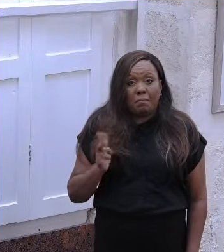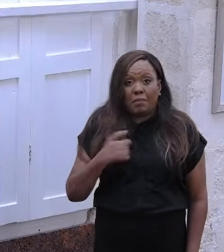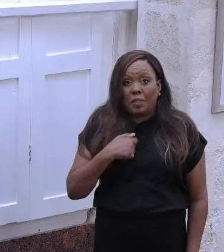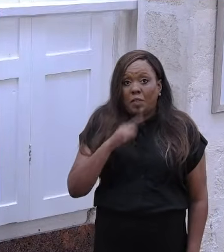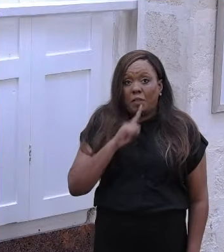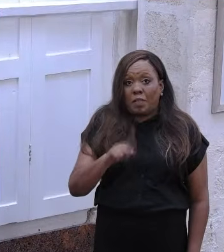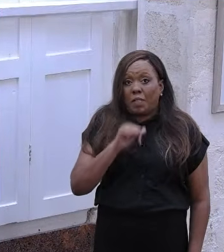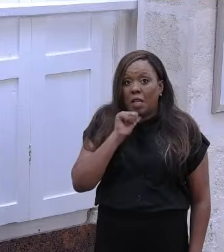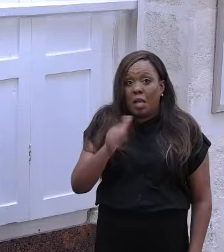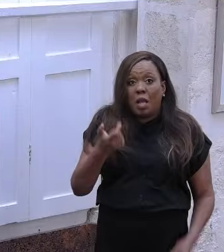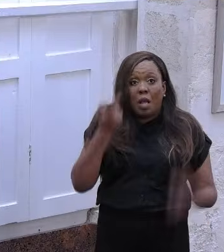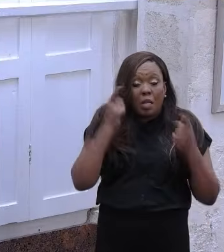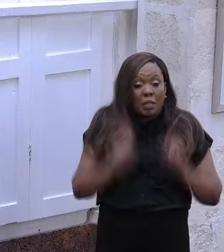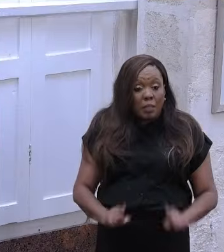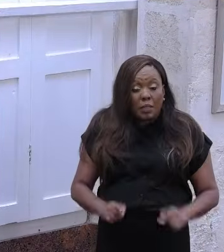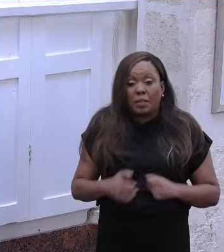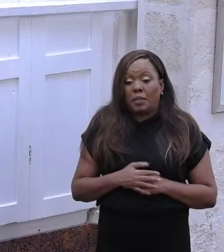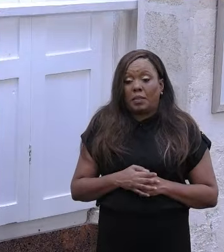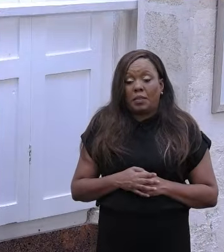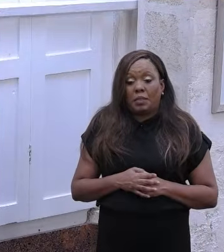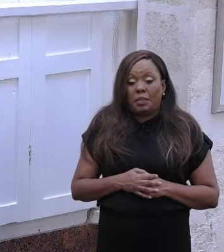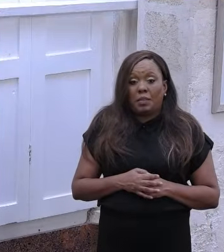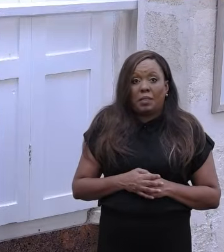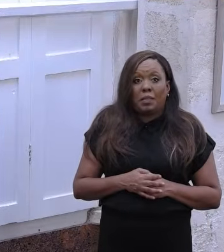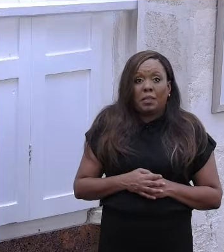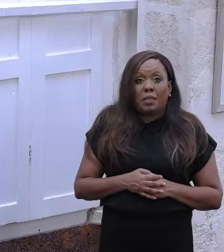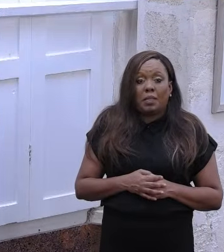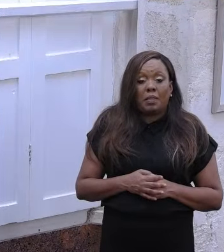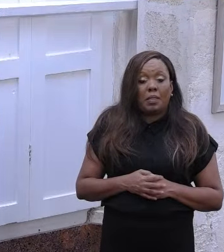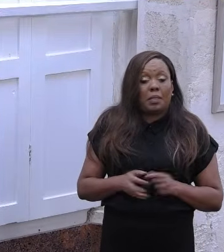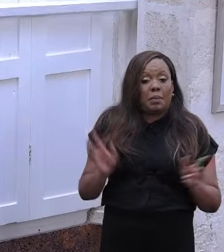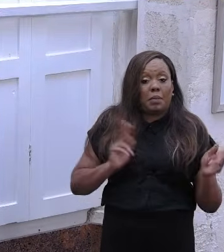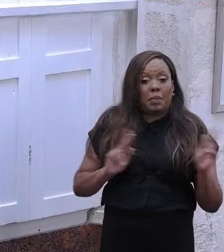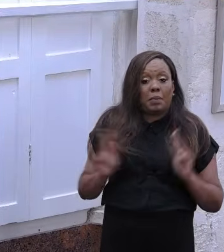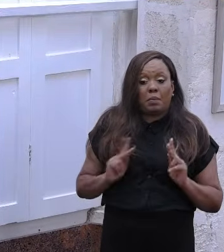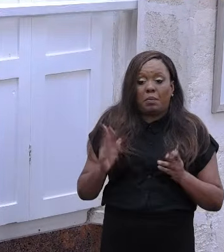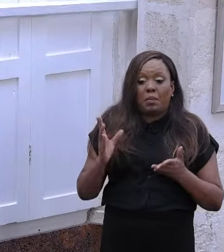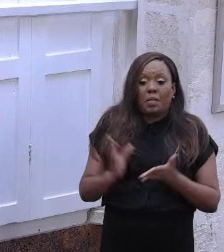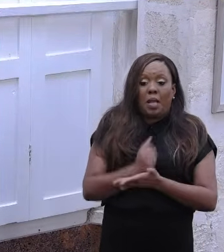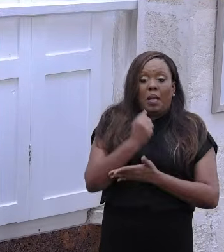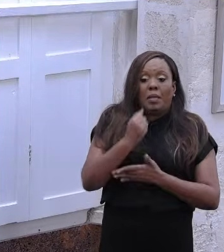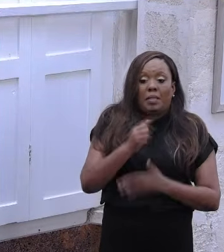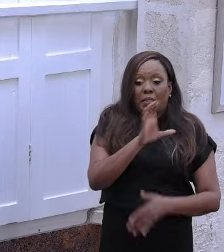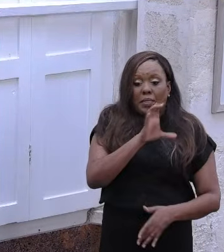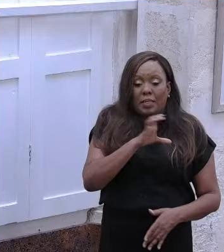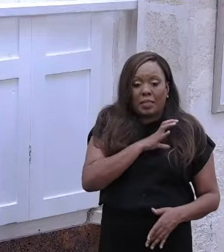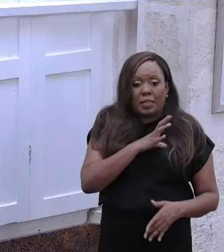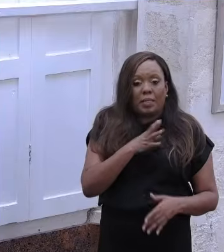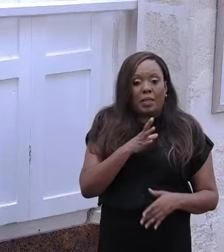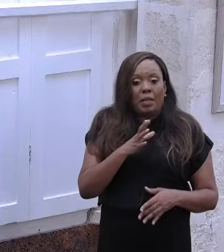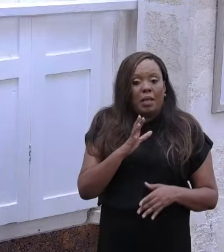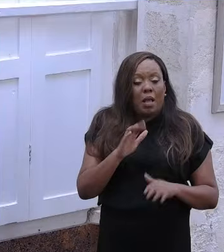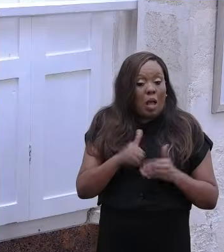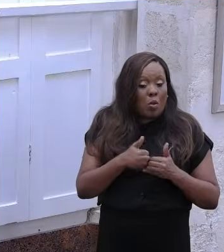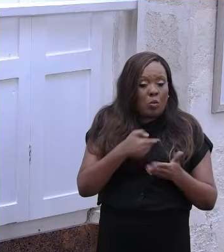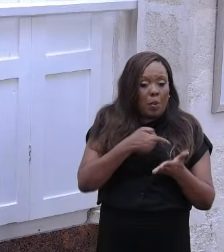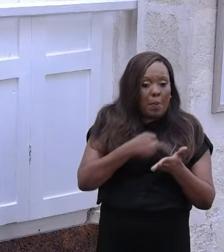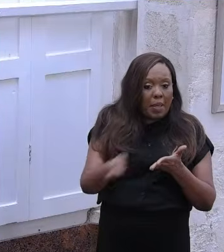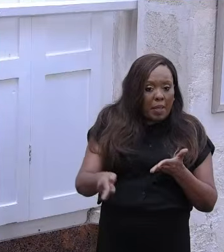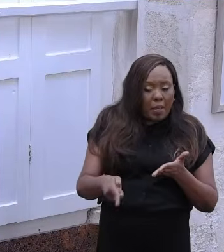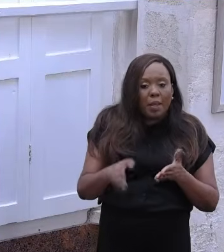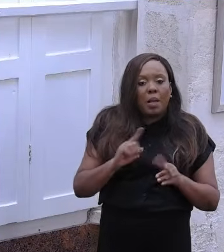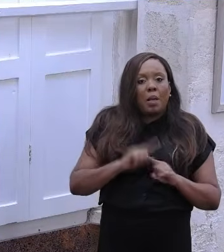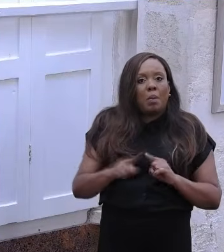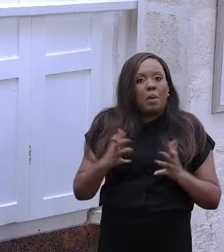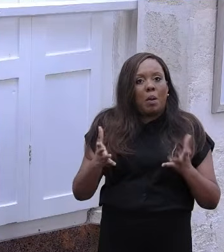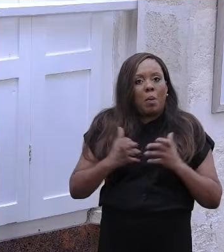who have gained their CARICOM citizenship through investment to then have the benefit of Barbados. Because the reality